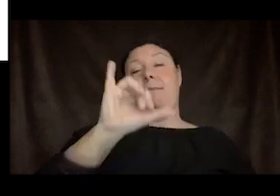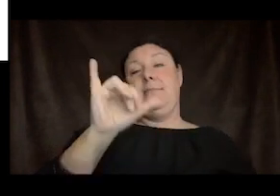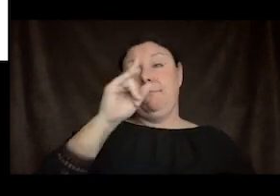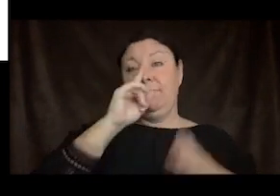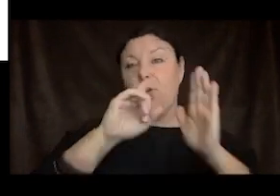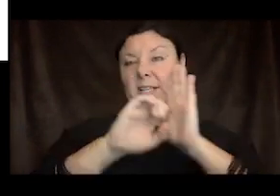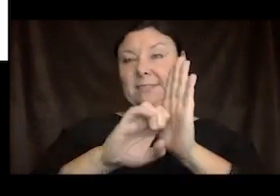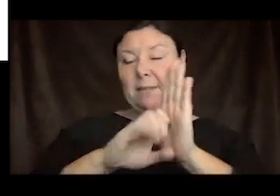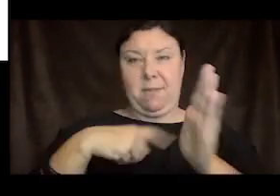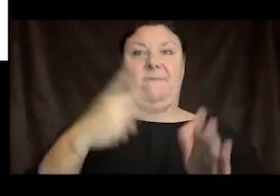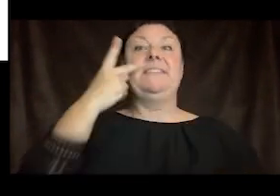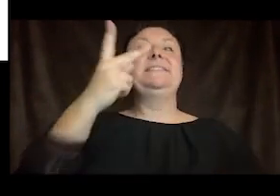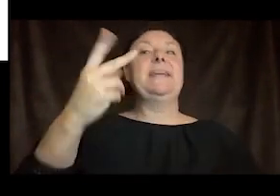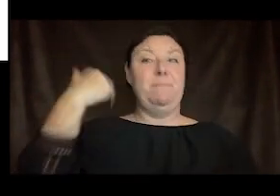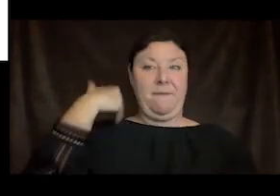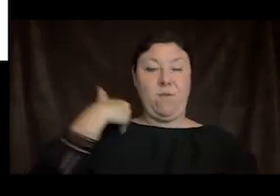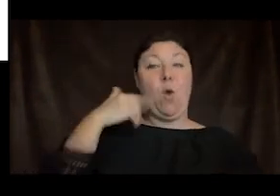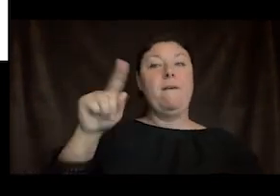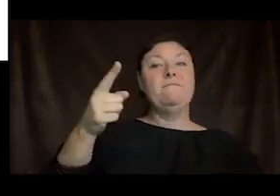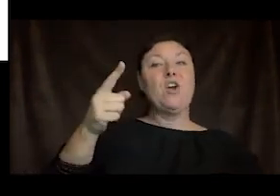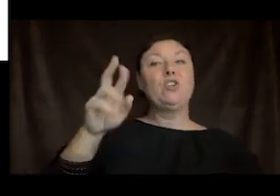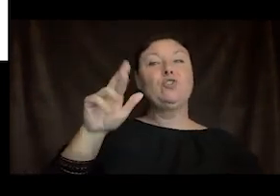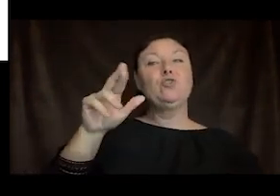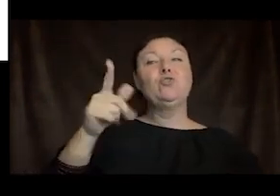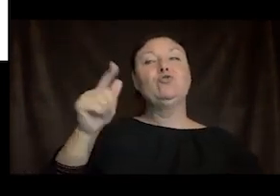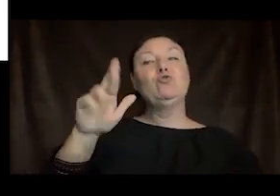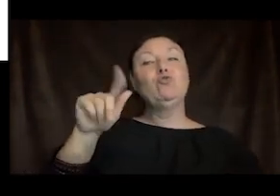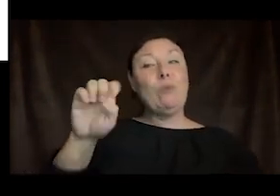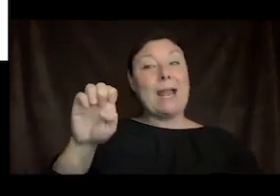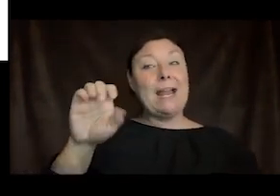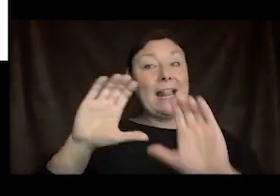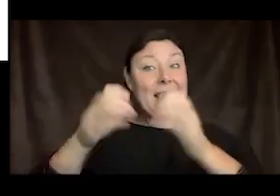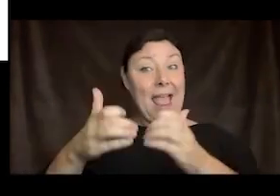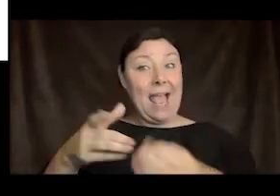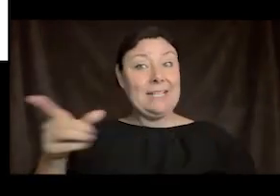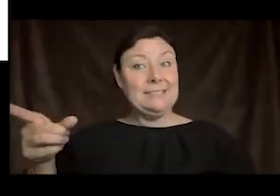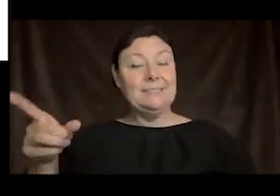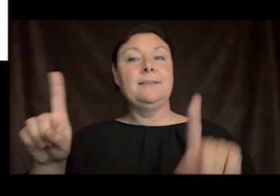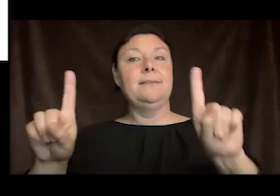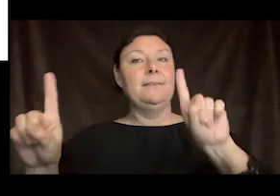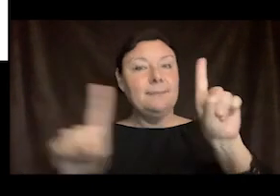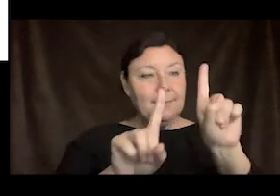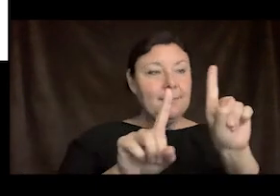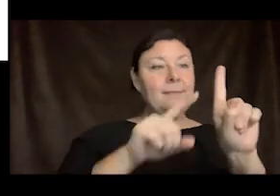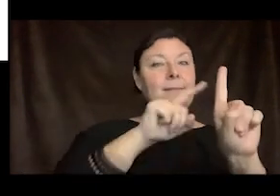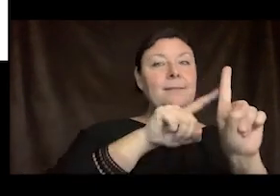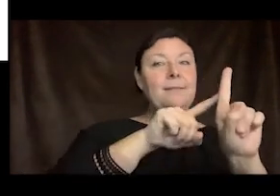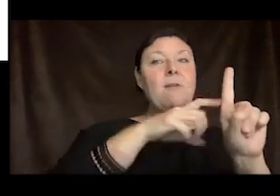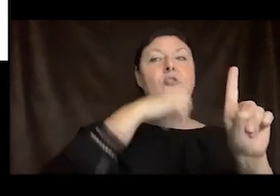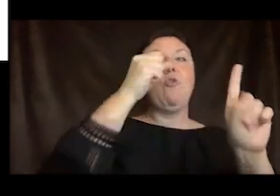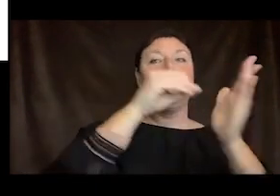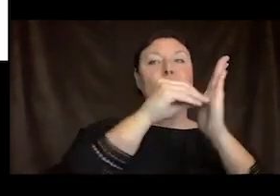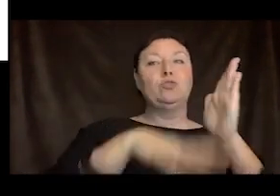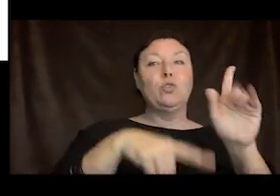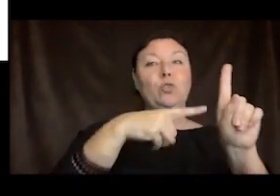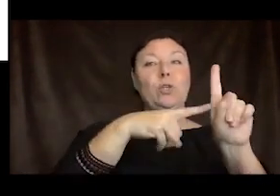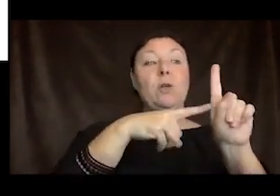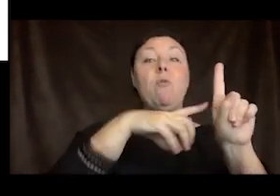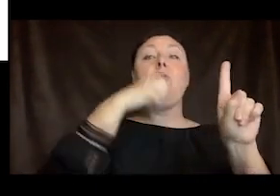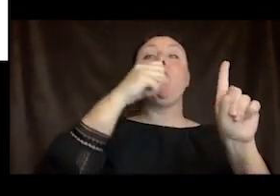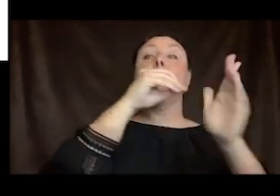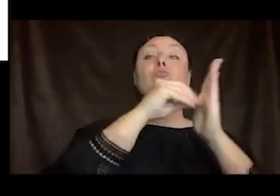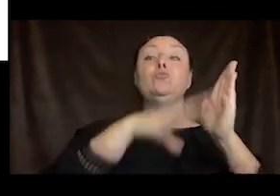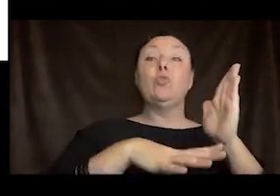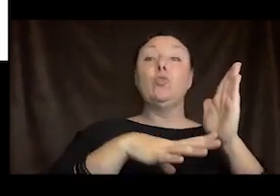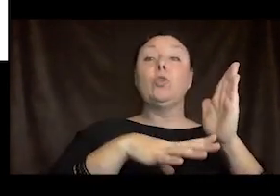them. I've seen this happen in a first grade classroom where they were buddied up with an upper grade student, and all they did was